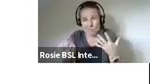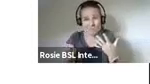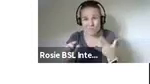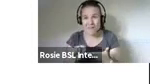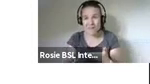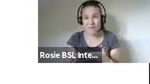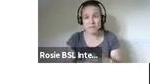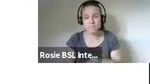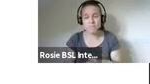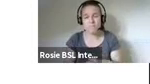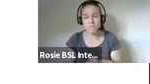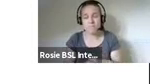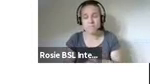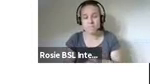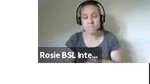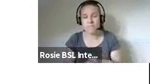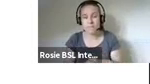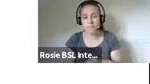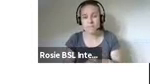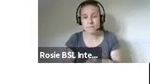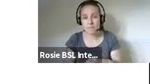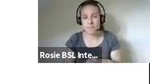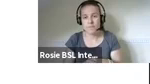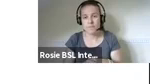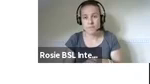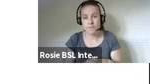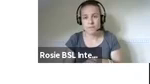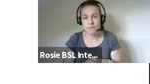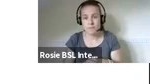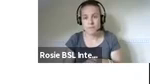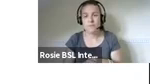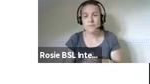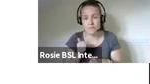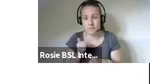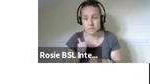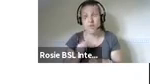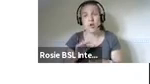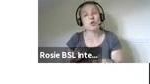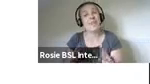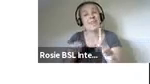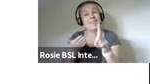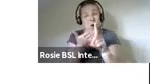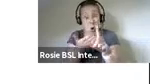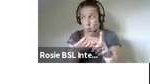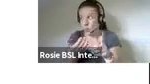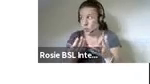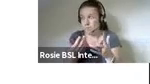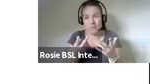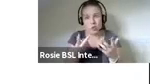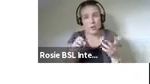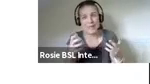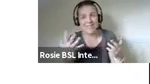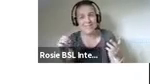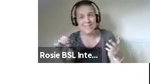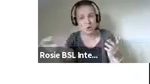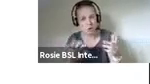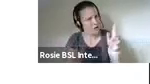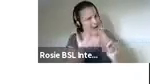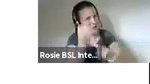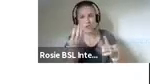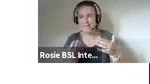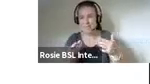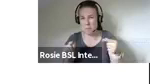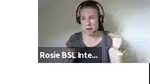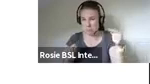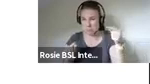this is the goal of 2030 of achieving it. And also considering that the